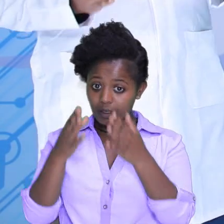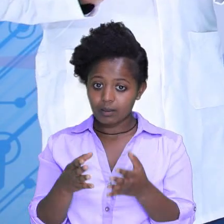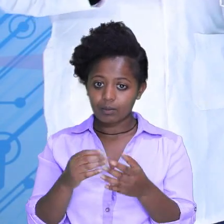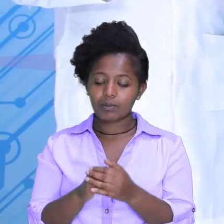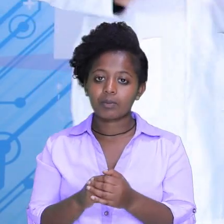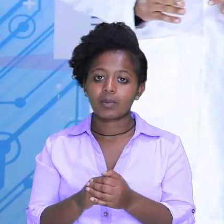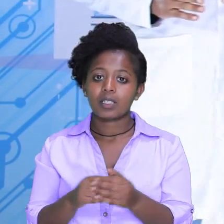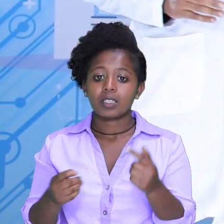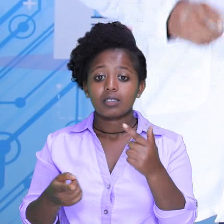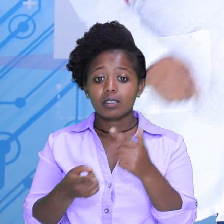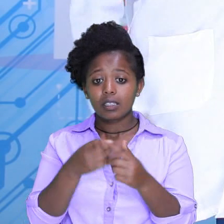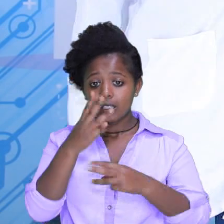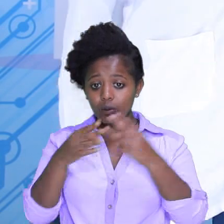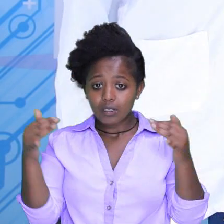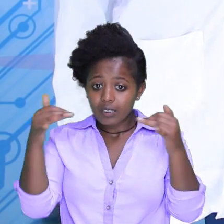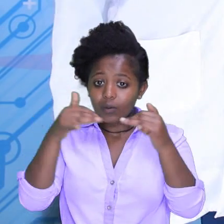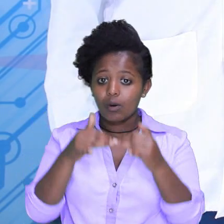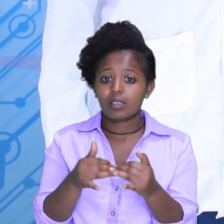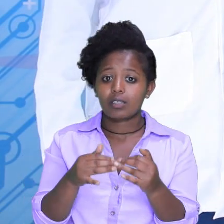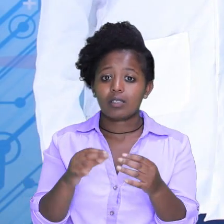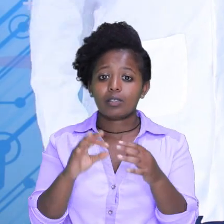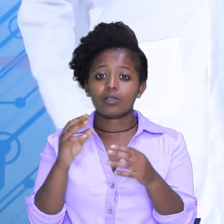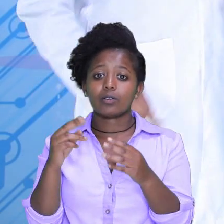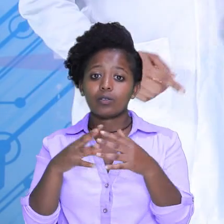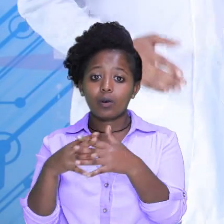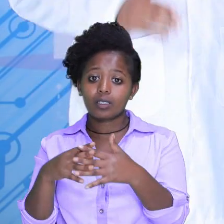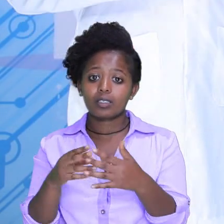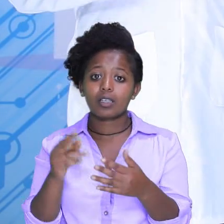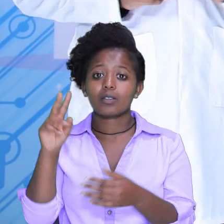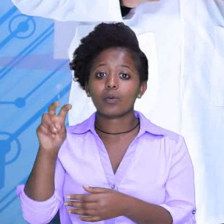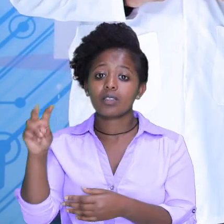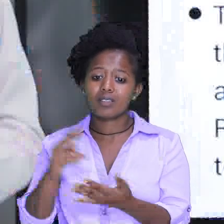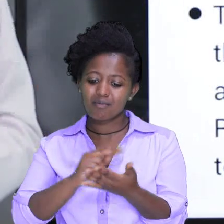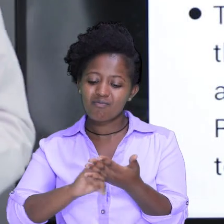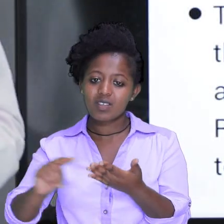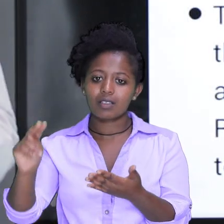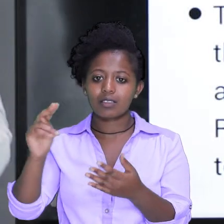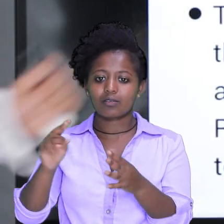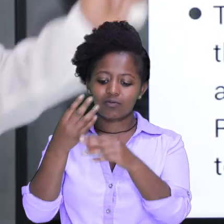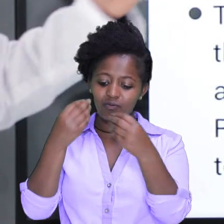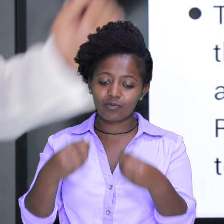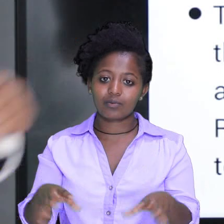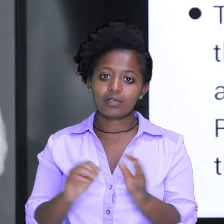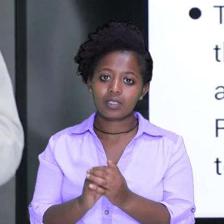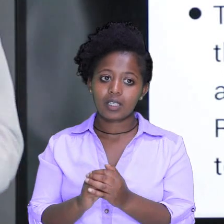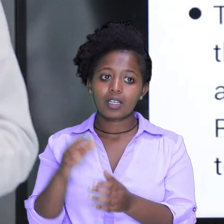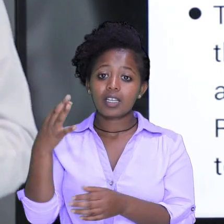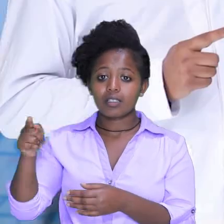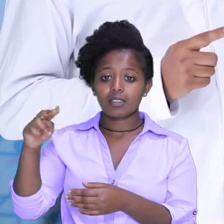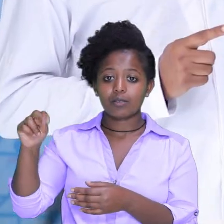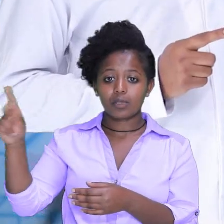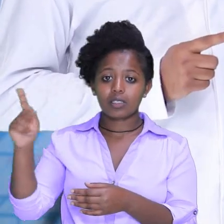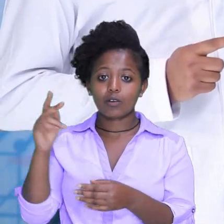of Second World War, USA lost 20 million of its citizens. In